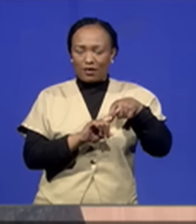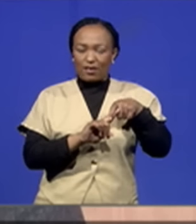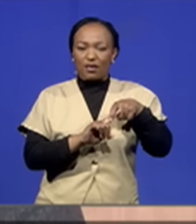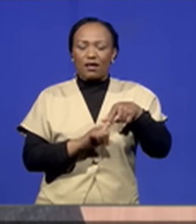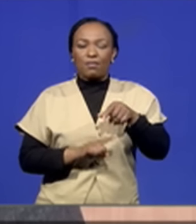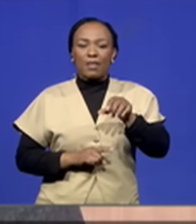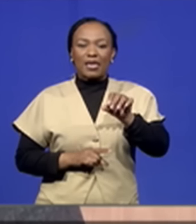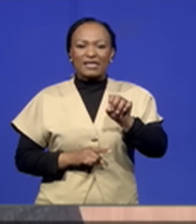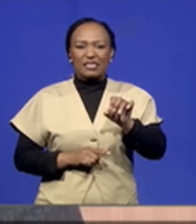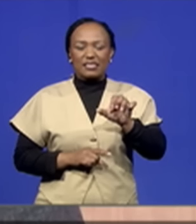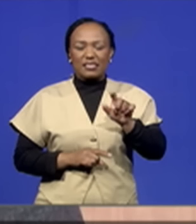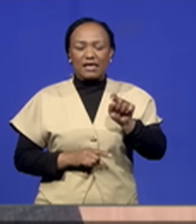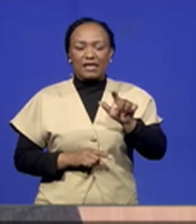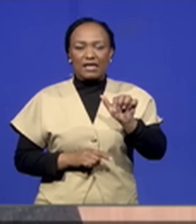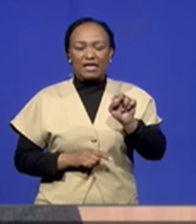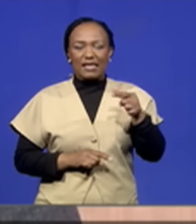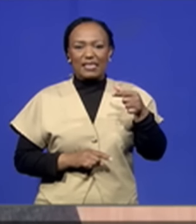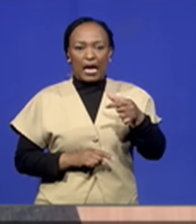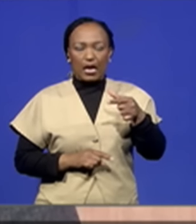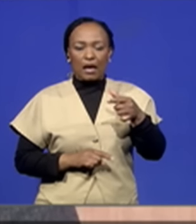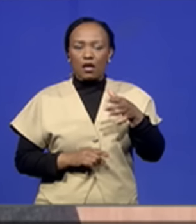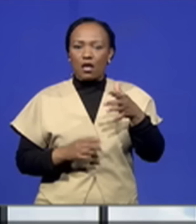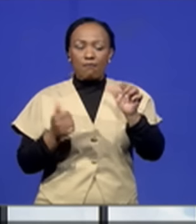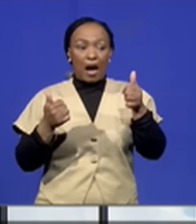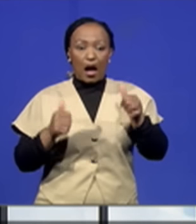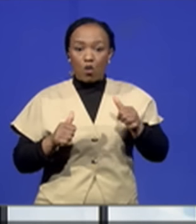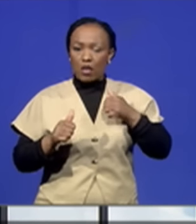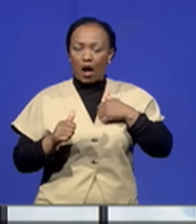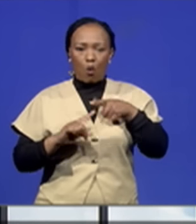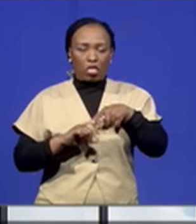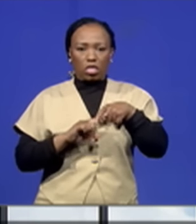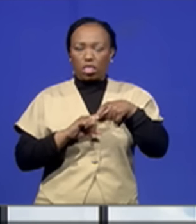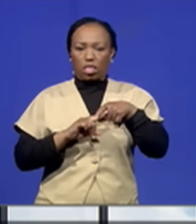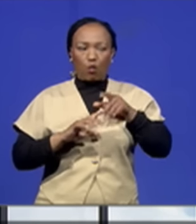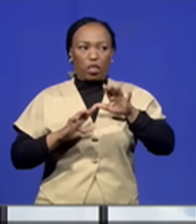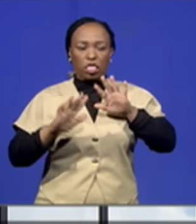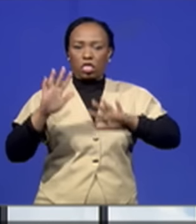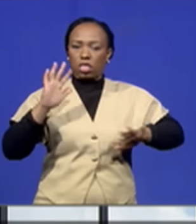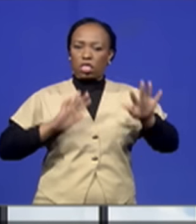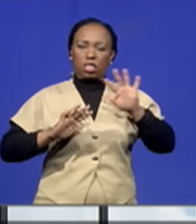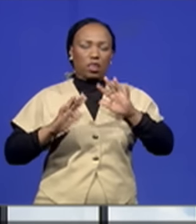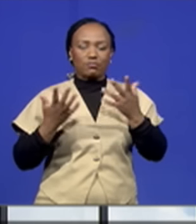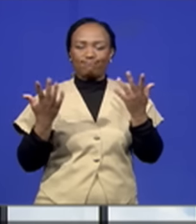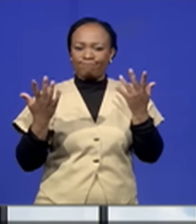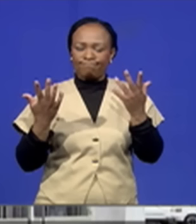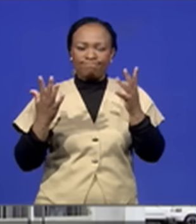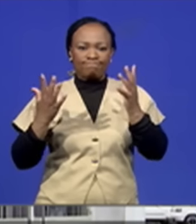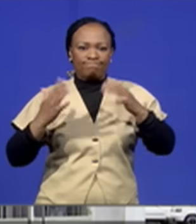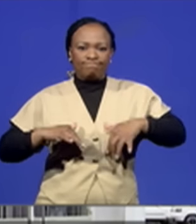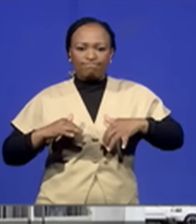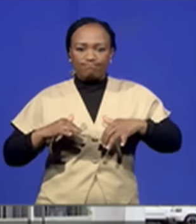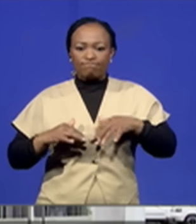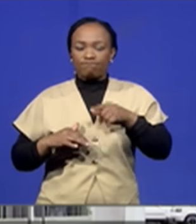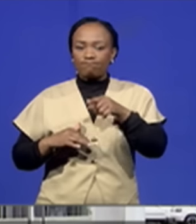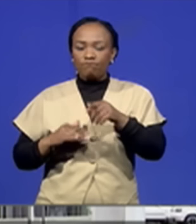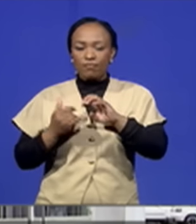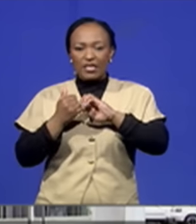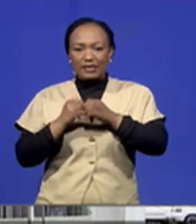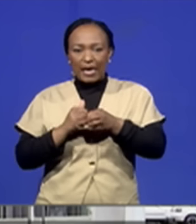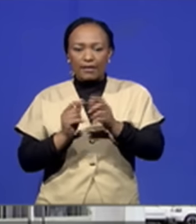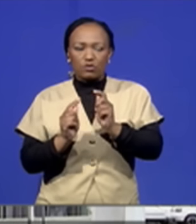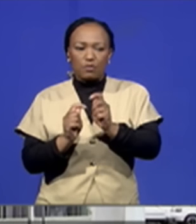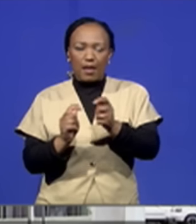in April. That's where we lost the grip of everything. Masepala wa re o solofela go dirisa kabo ya yona go duela dituelo tsa